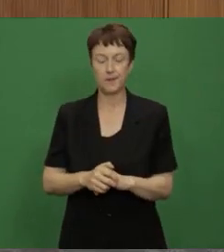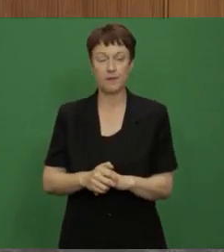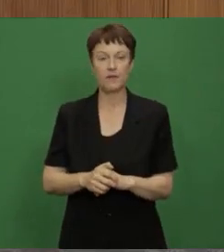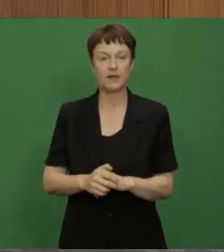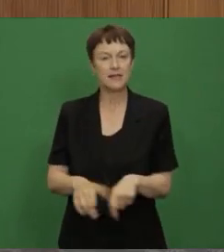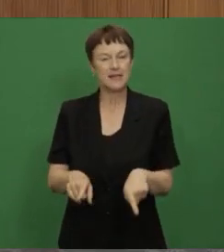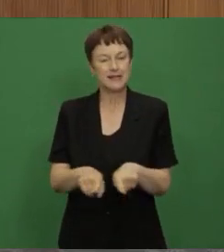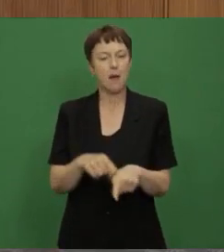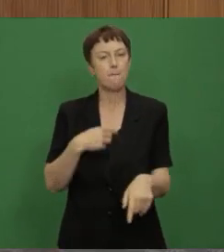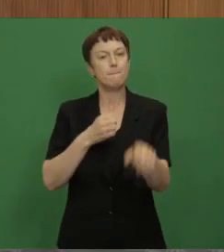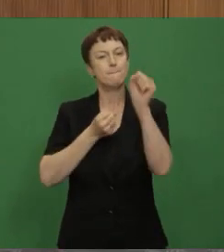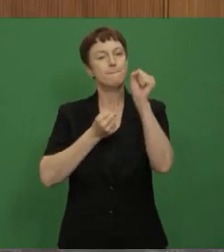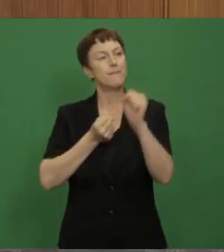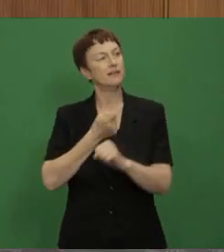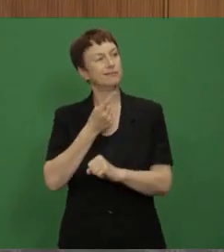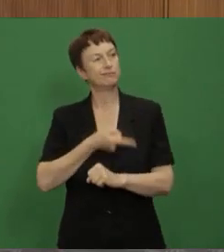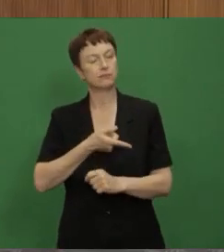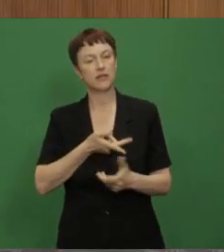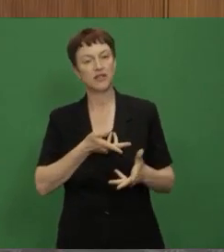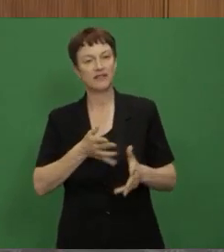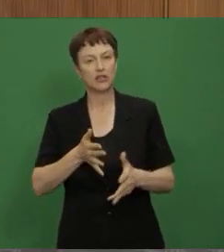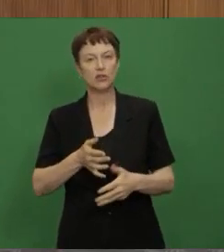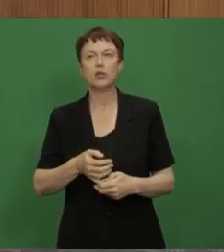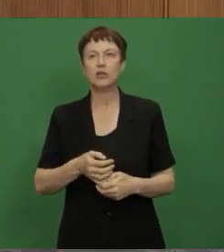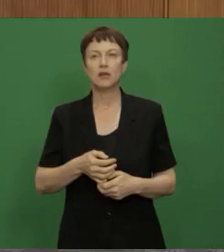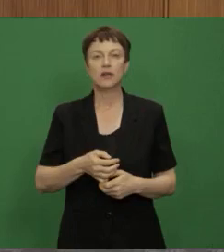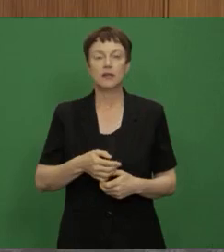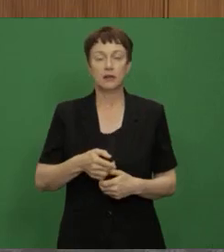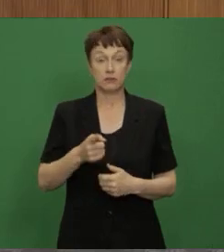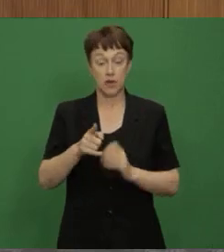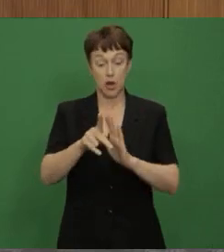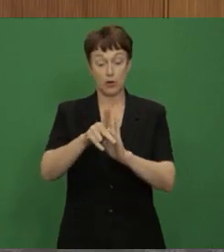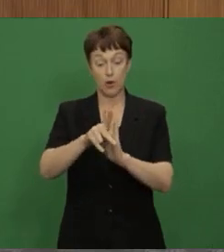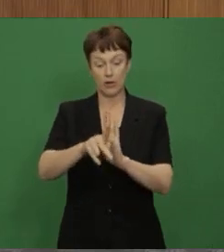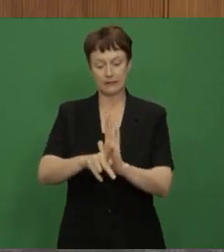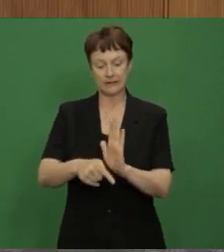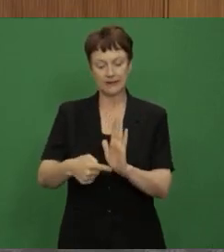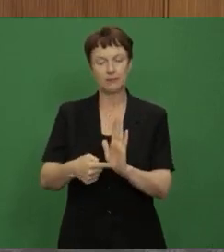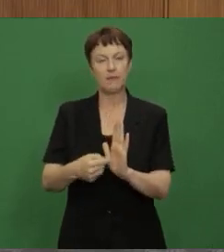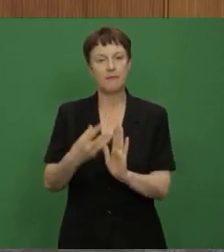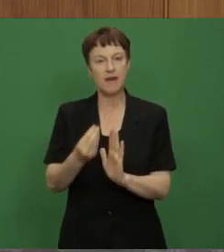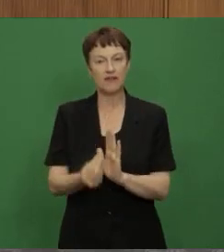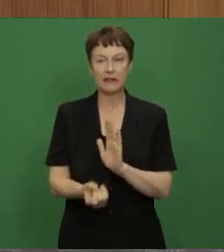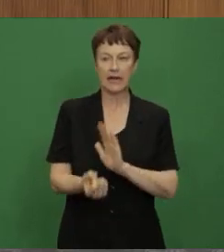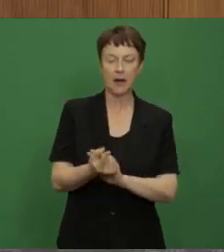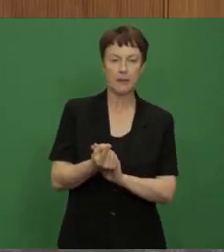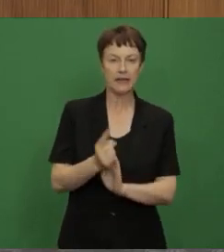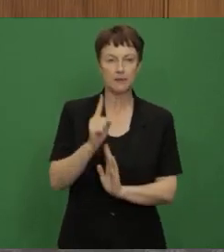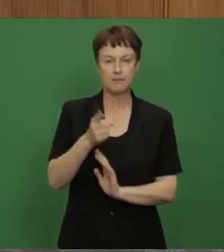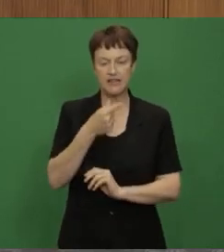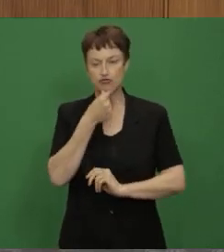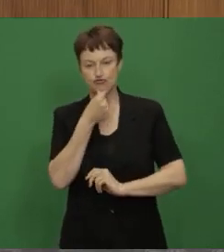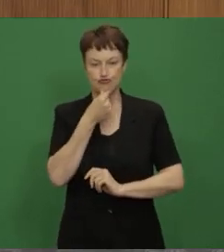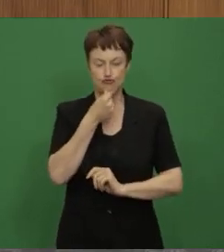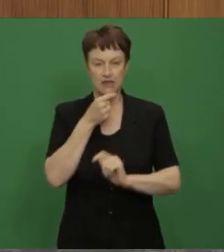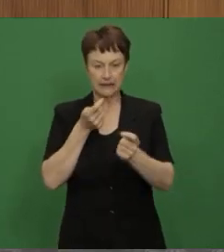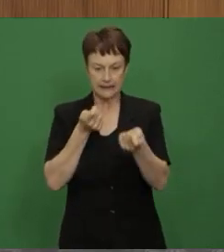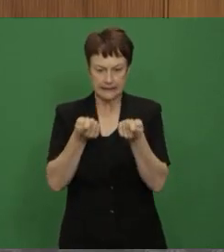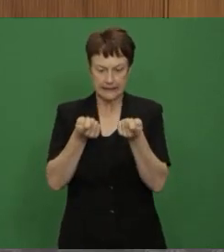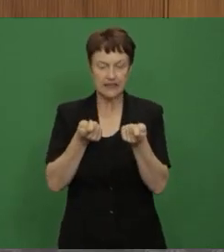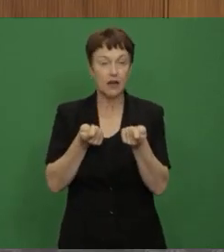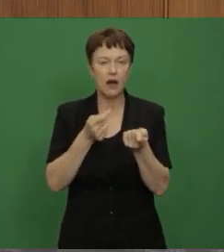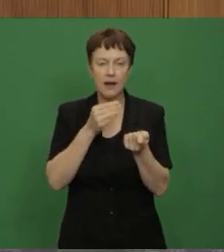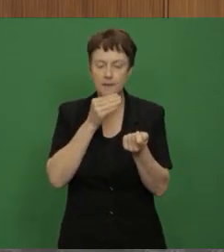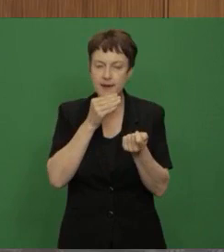these turning points for policy, it becomes very, very finely balanced in terms